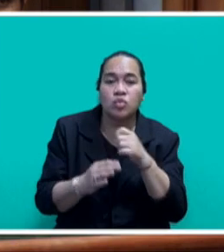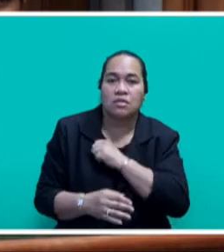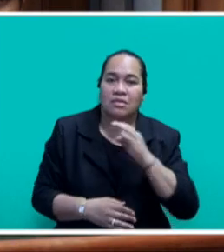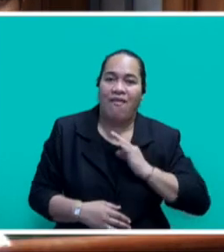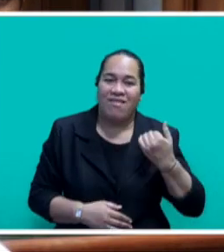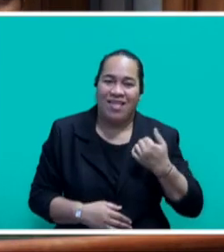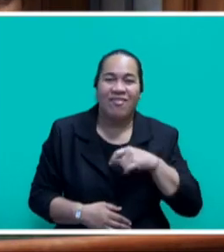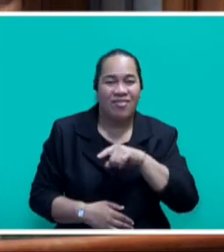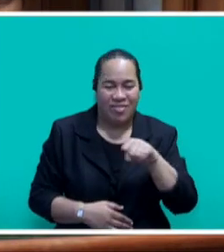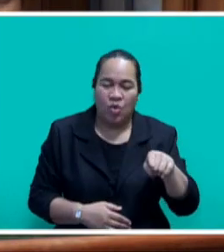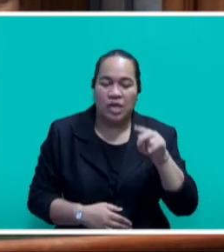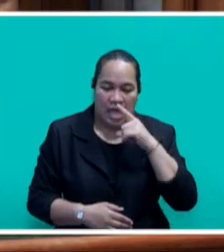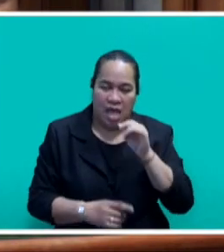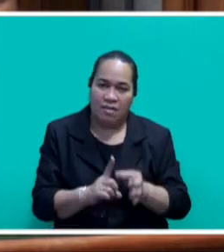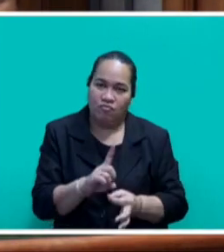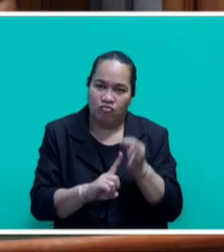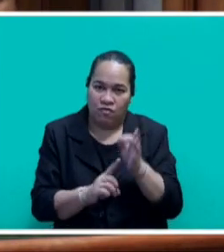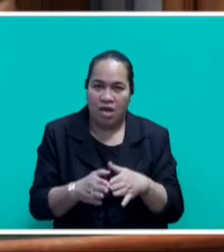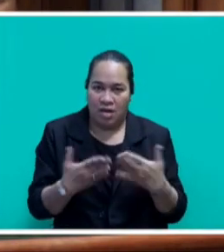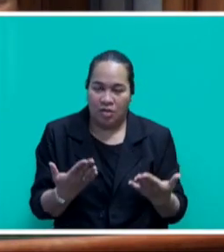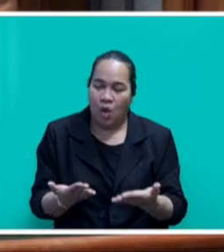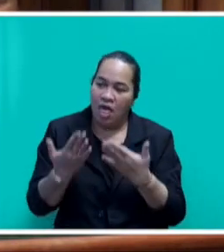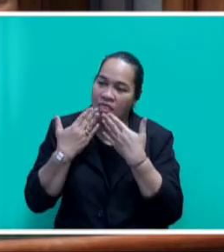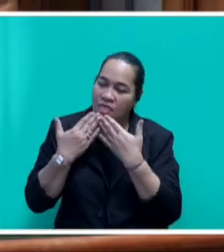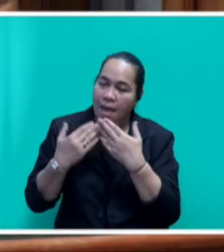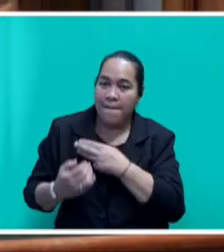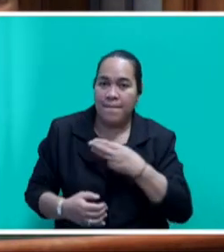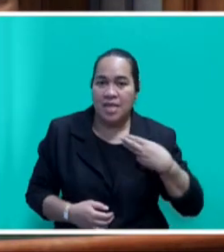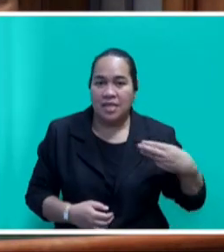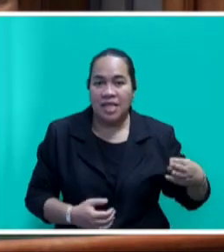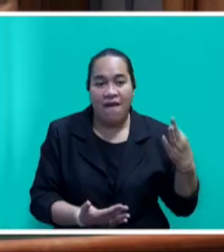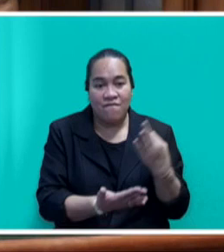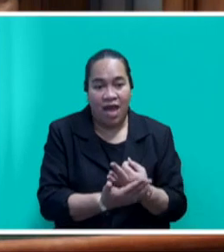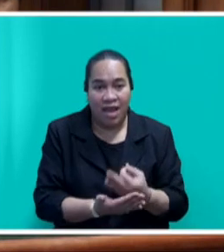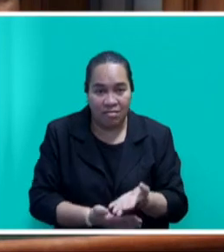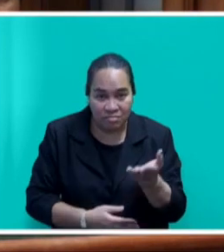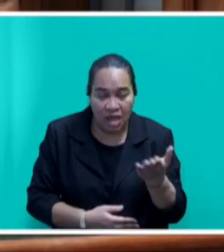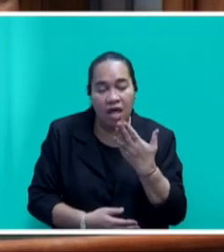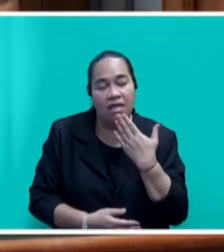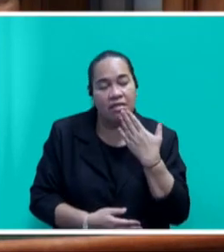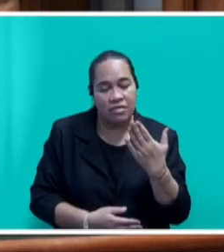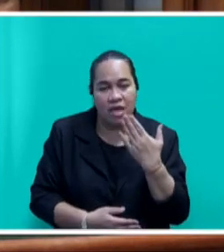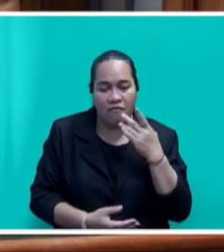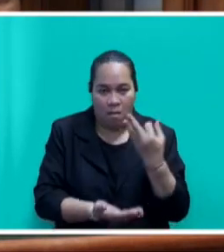And I thank the Minister for Finance for this allocation.